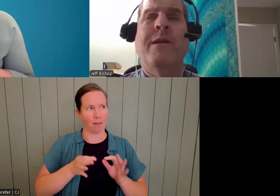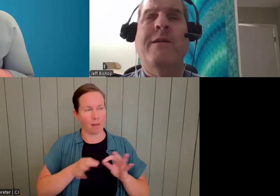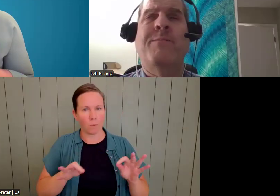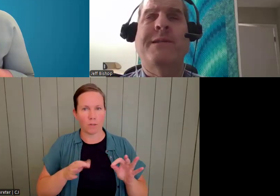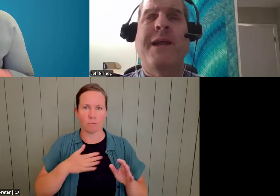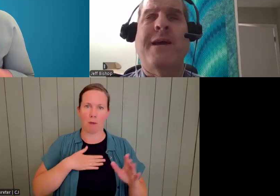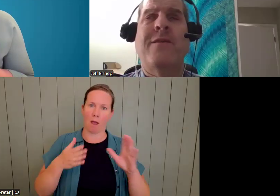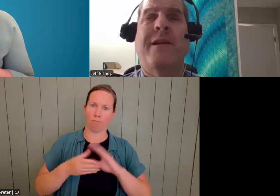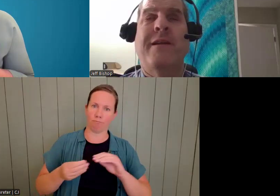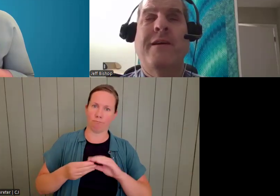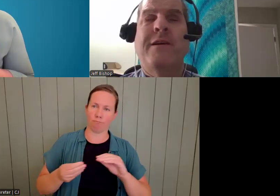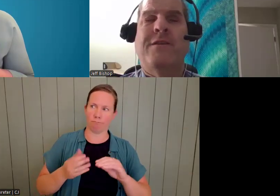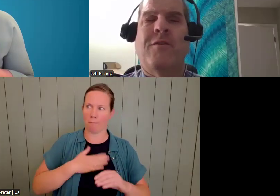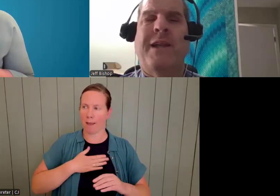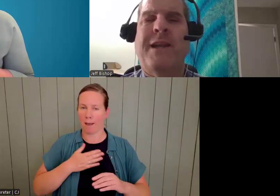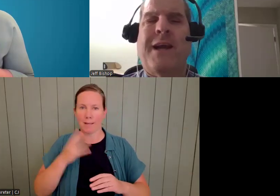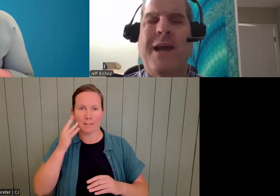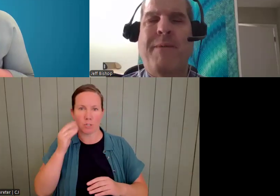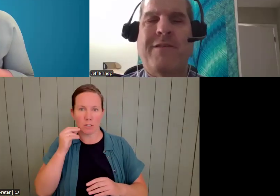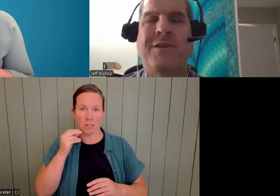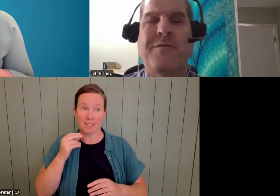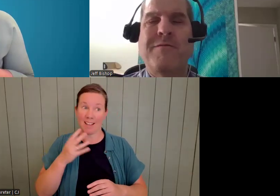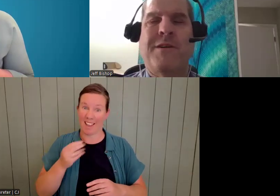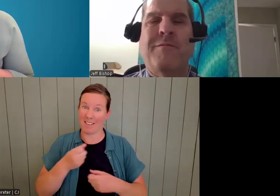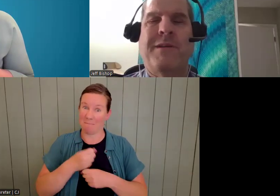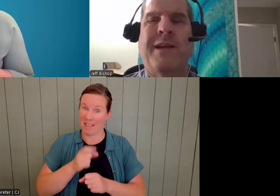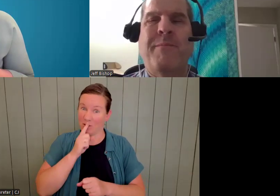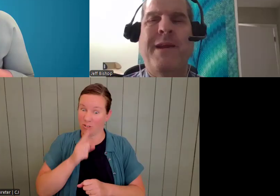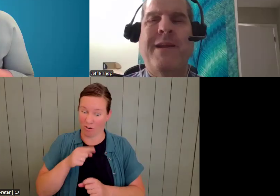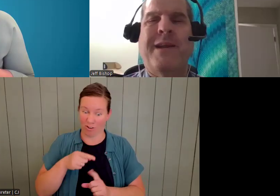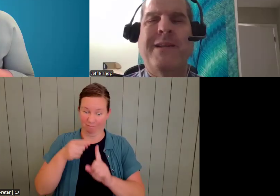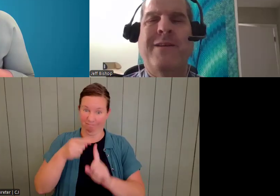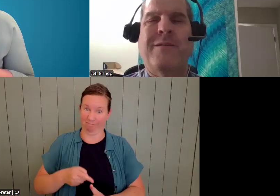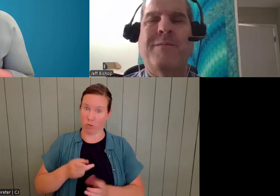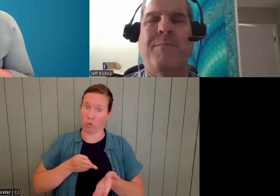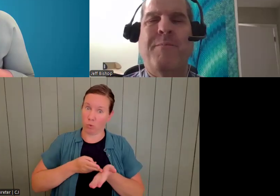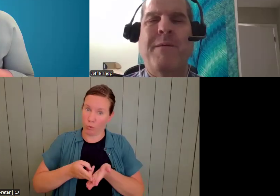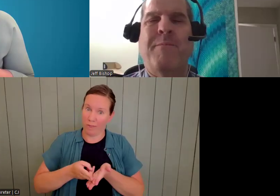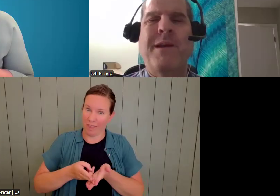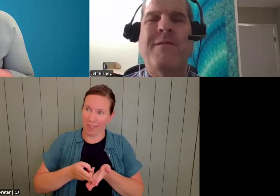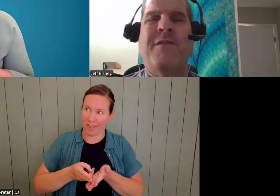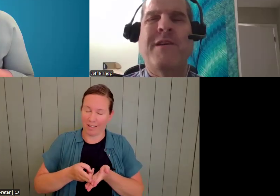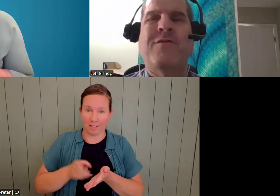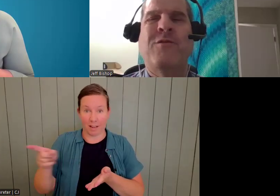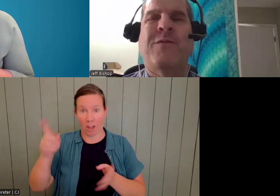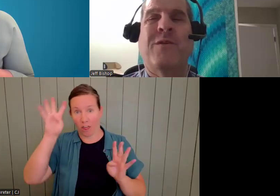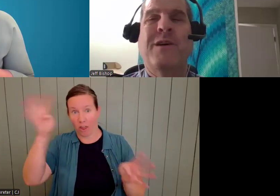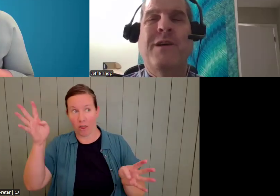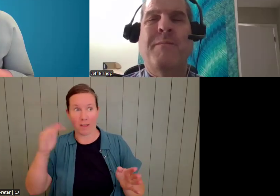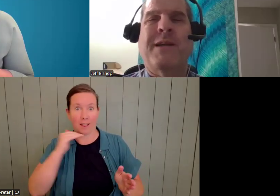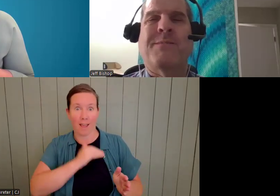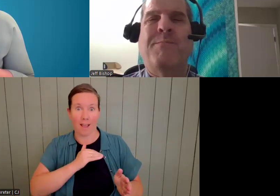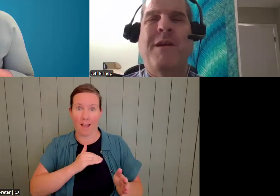it's 100% accurate. Don't let it lie about you. Don't let it be very